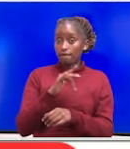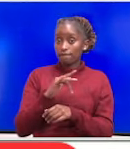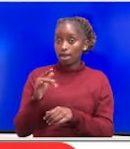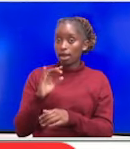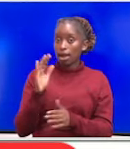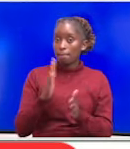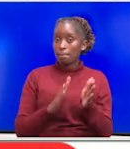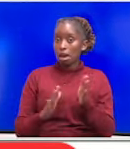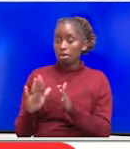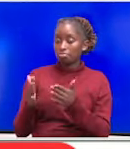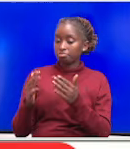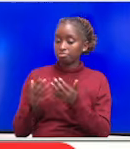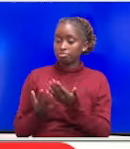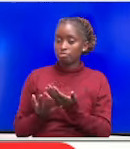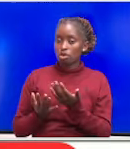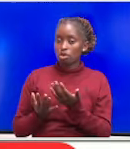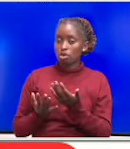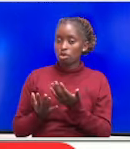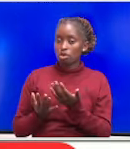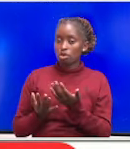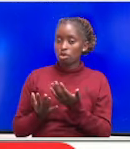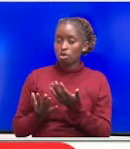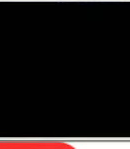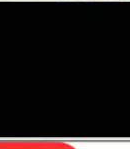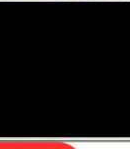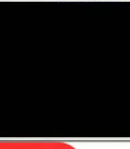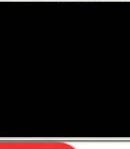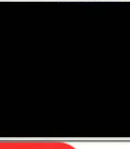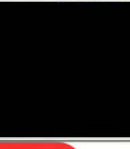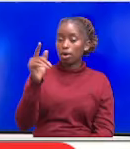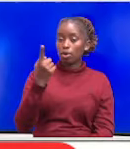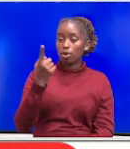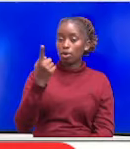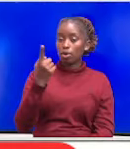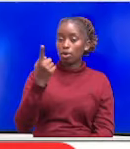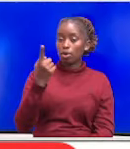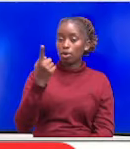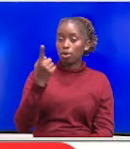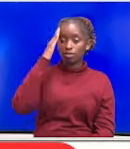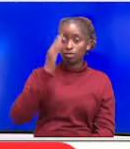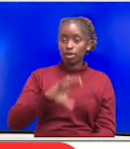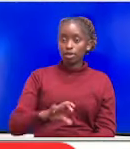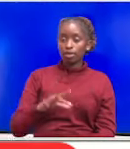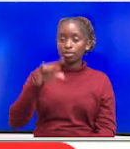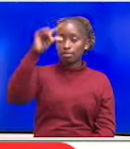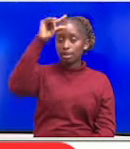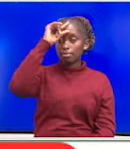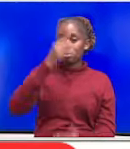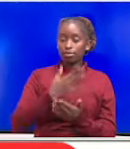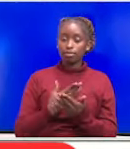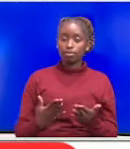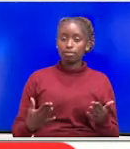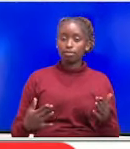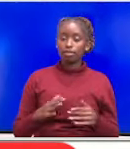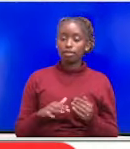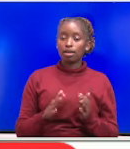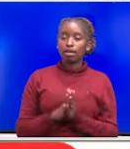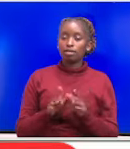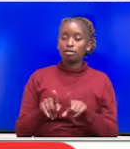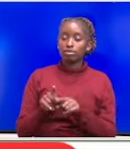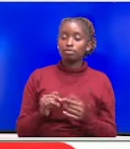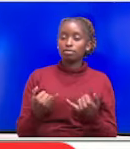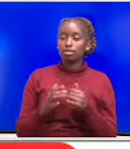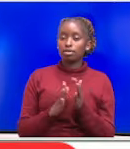plan is to take them through rehabilitation. We know the county government of Nyeri has built a rehabilitation center in